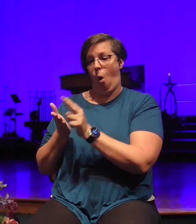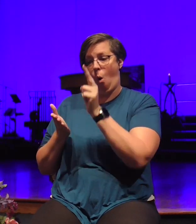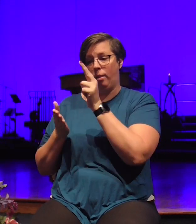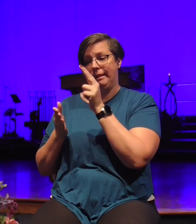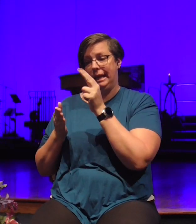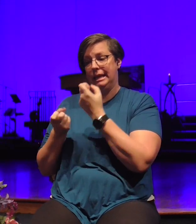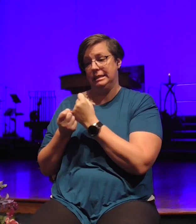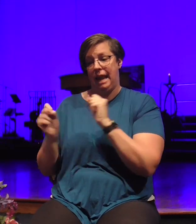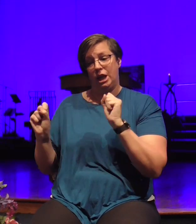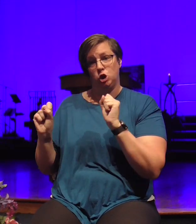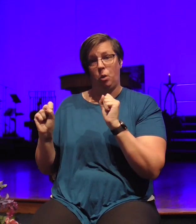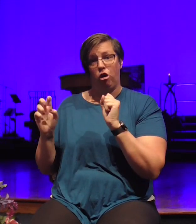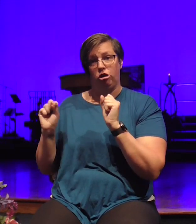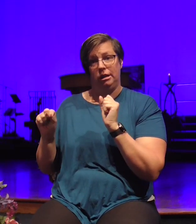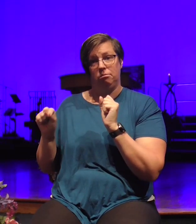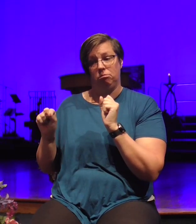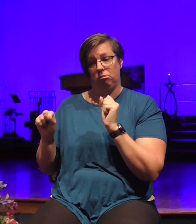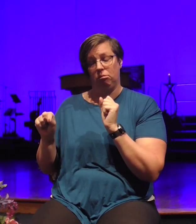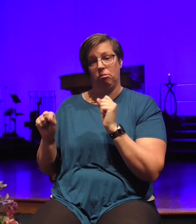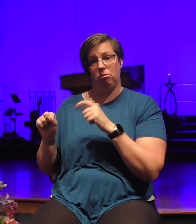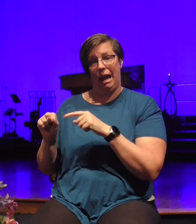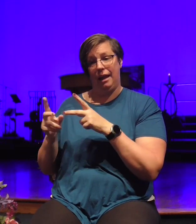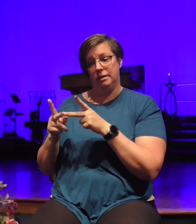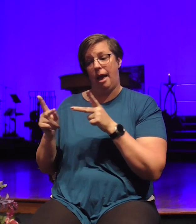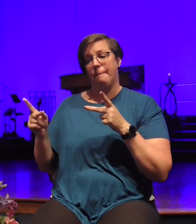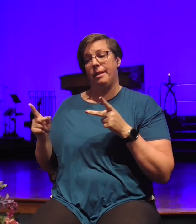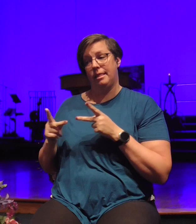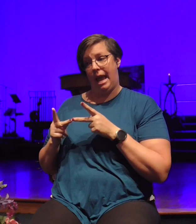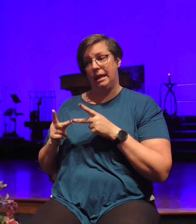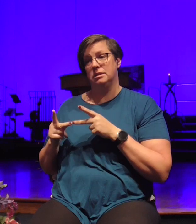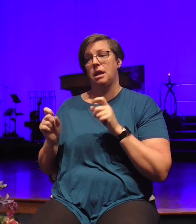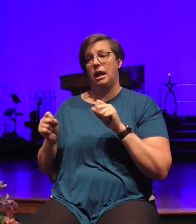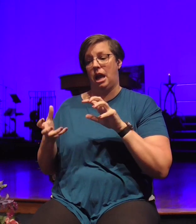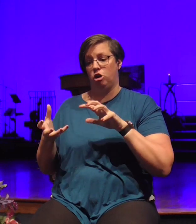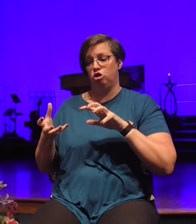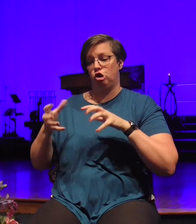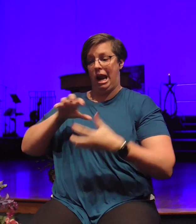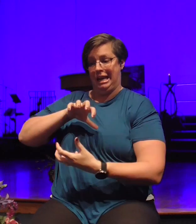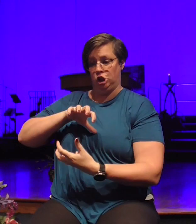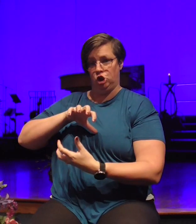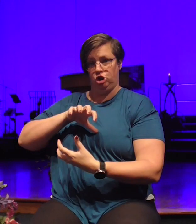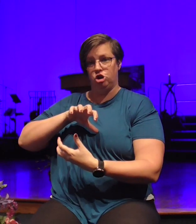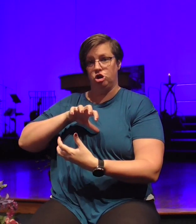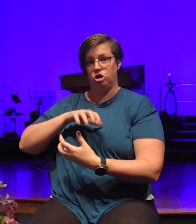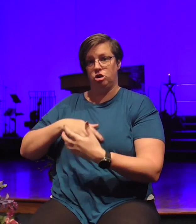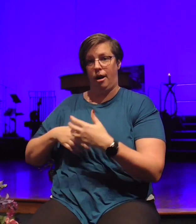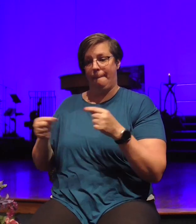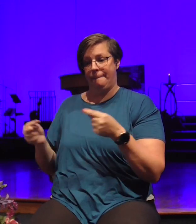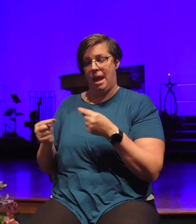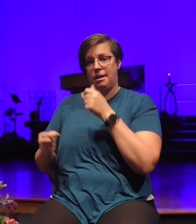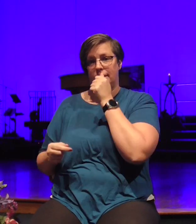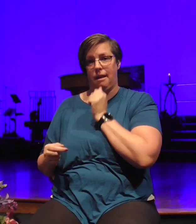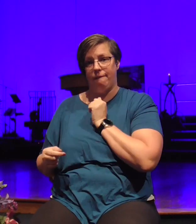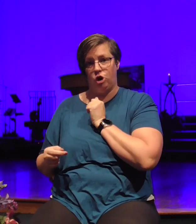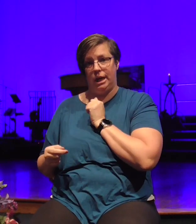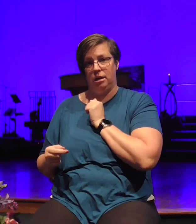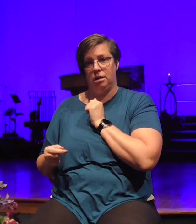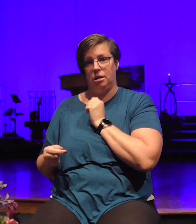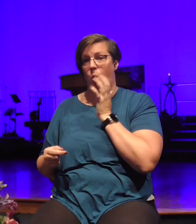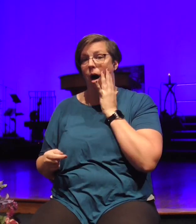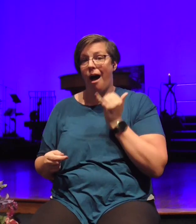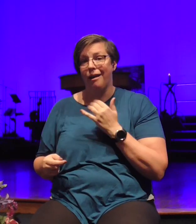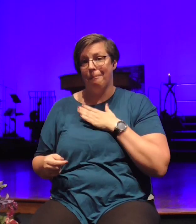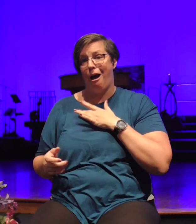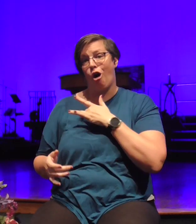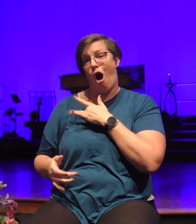can transmute all pain and suffering, my own or anyone else's. Because my heart is pure